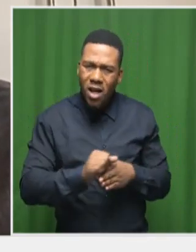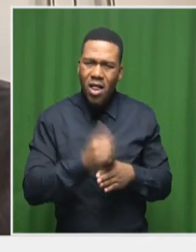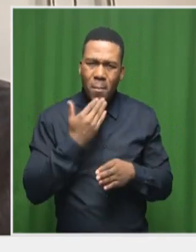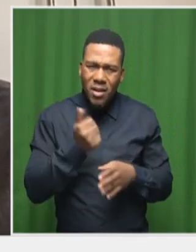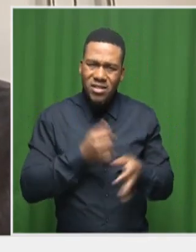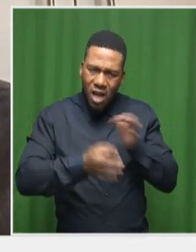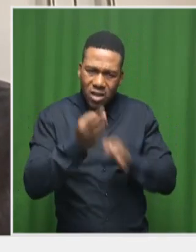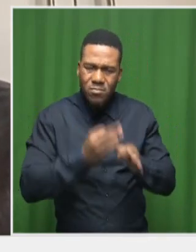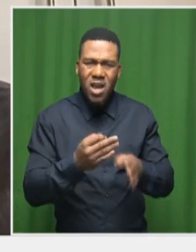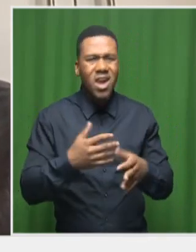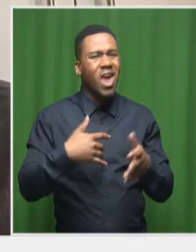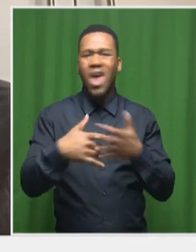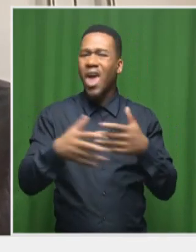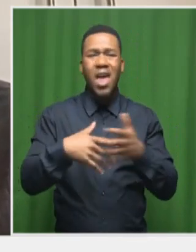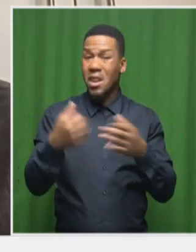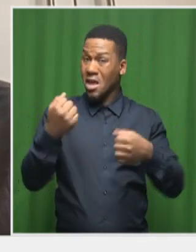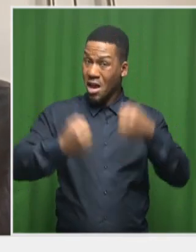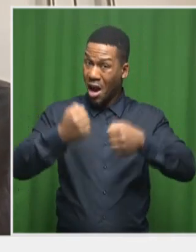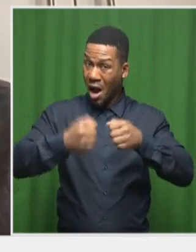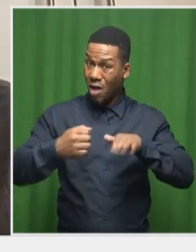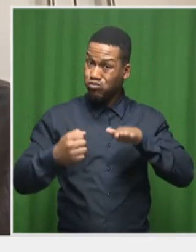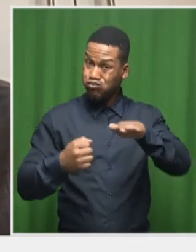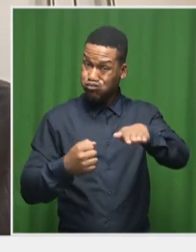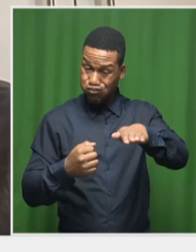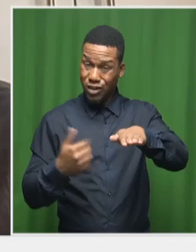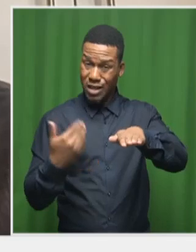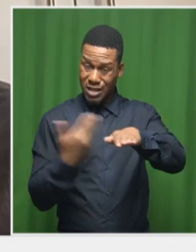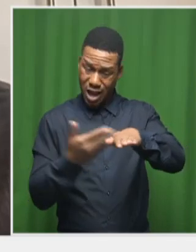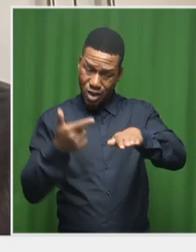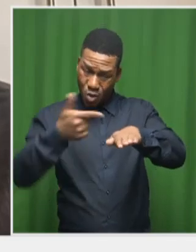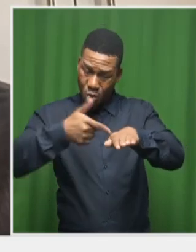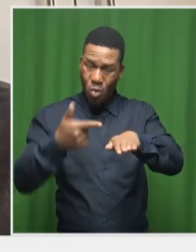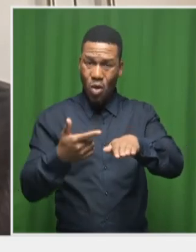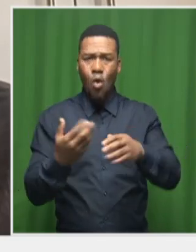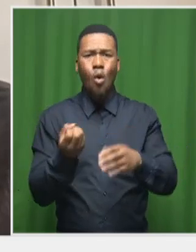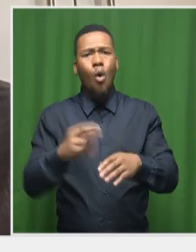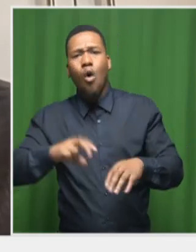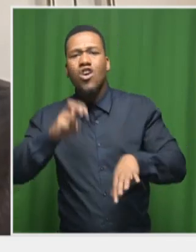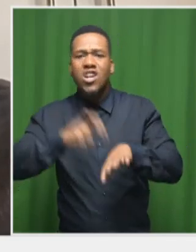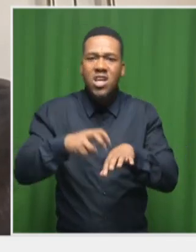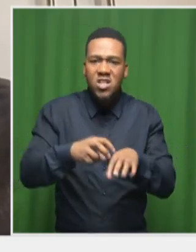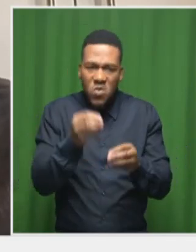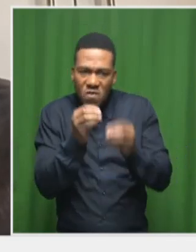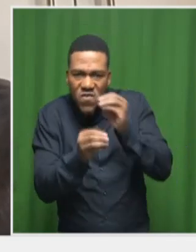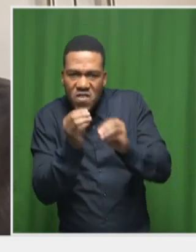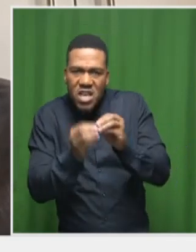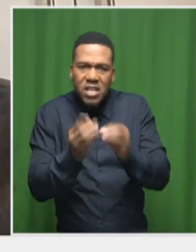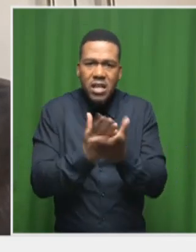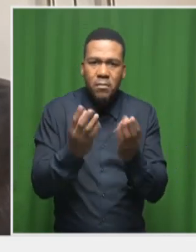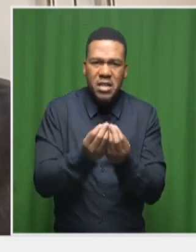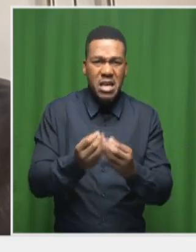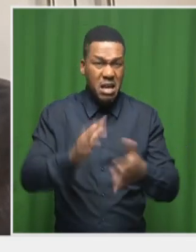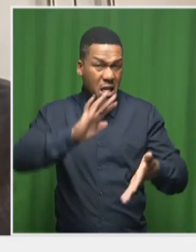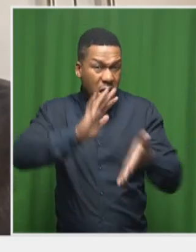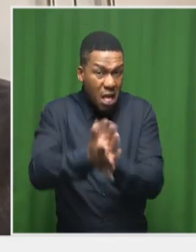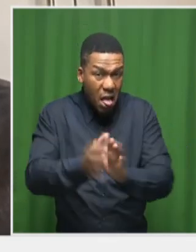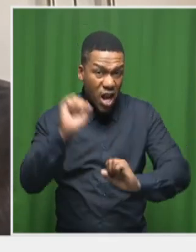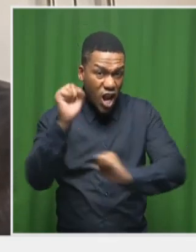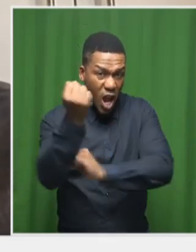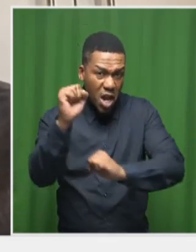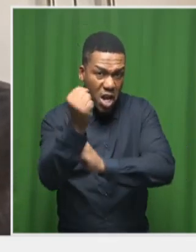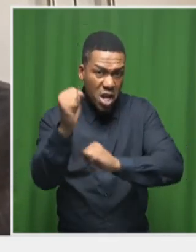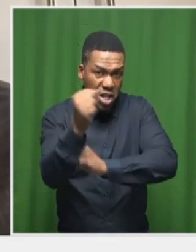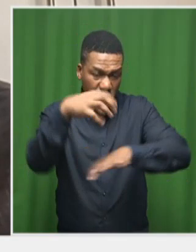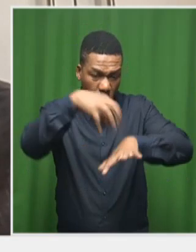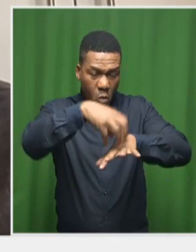their car, or would you need to modify your car somewhat? Will it not damage your engine as things stand in the